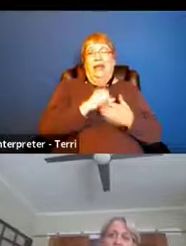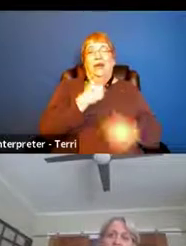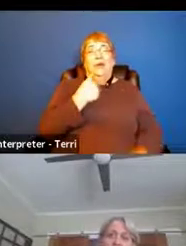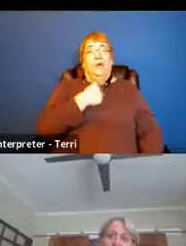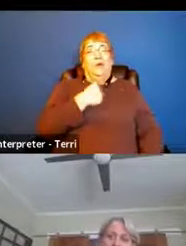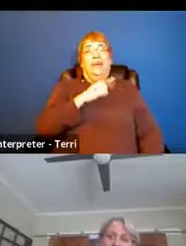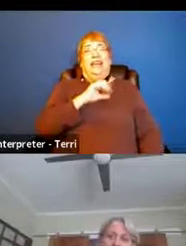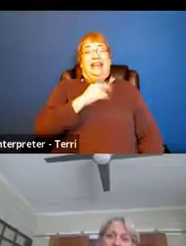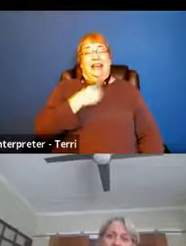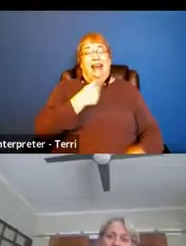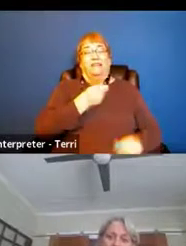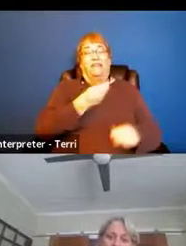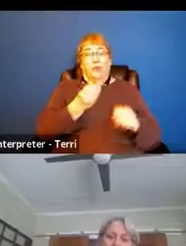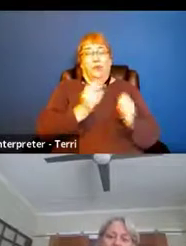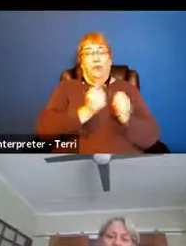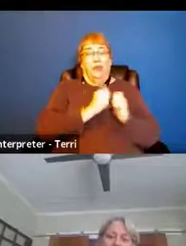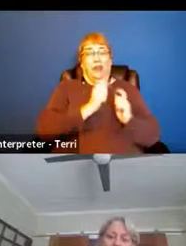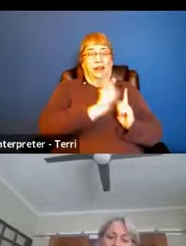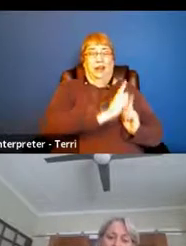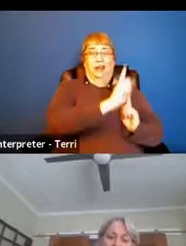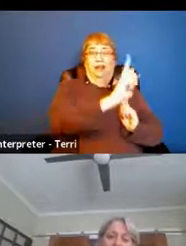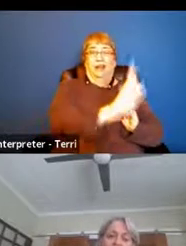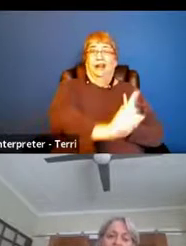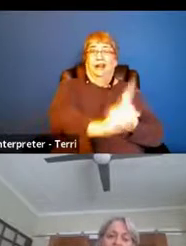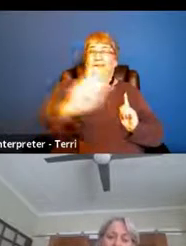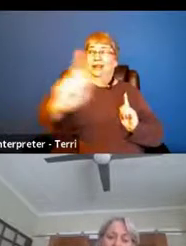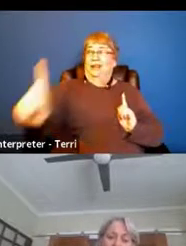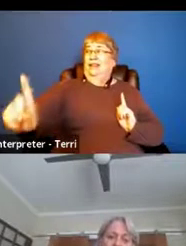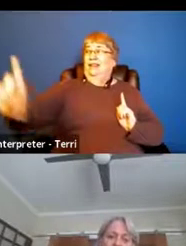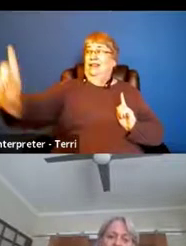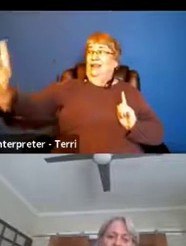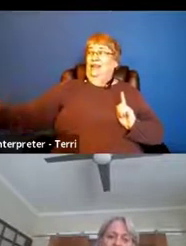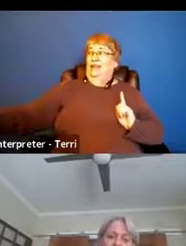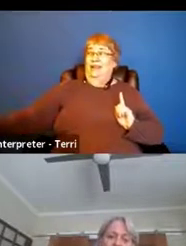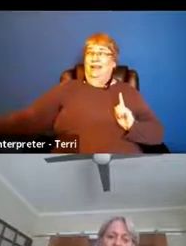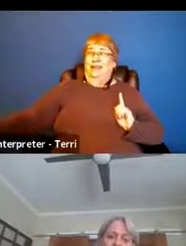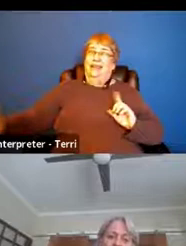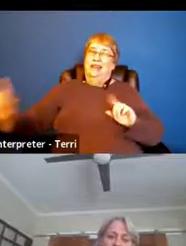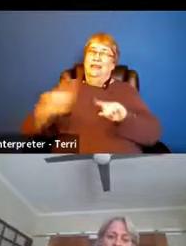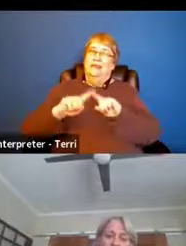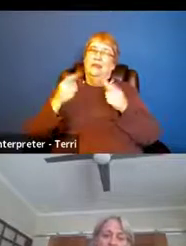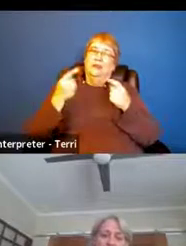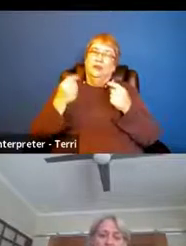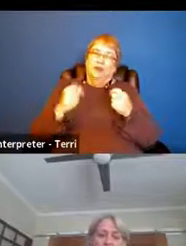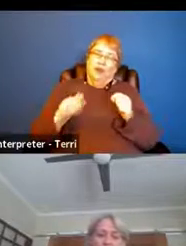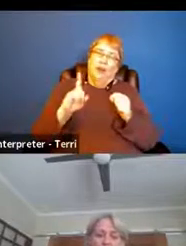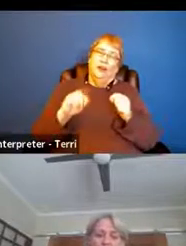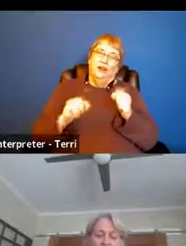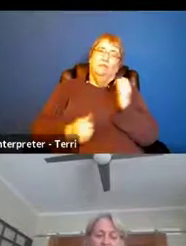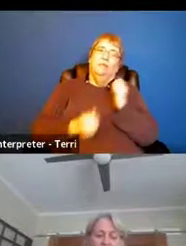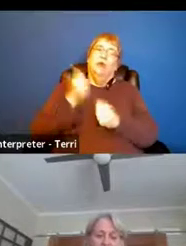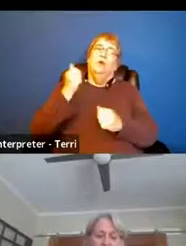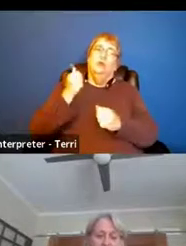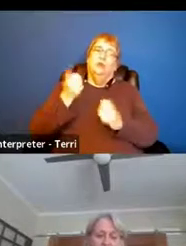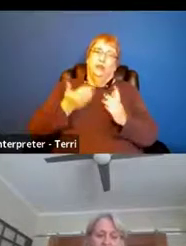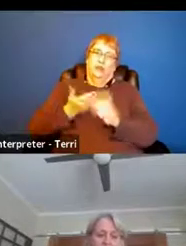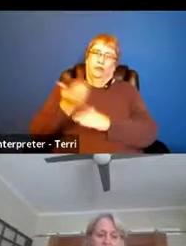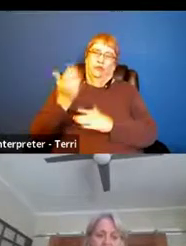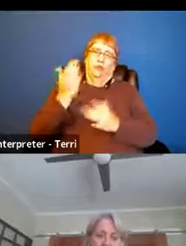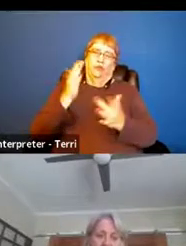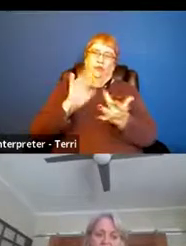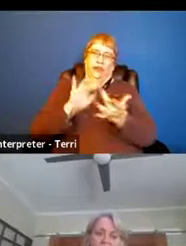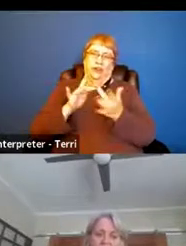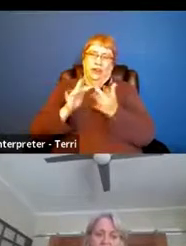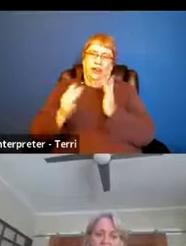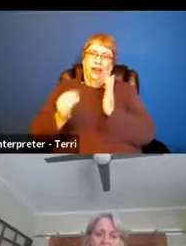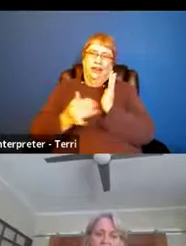social distanced, but we're really trying to be responsible about that and do the vast majority of our services through telehealth. And those